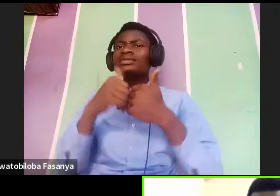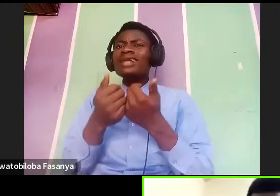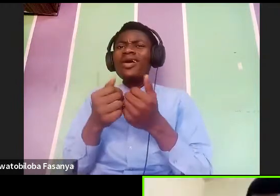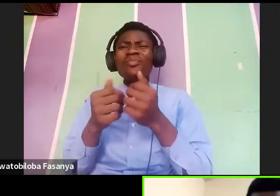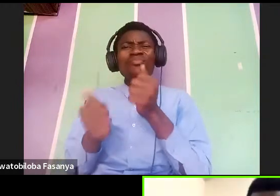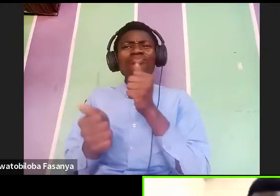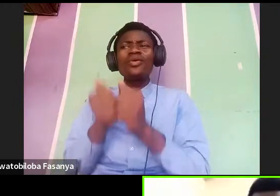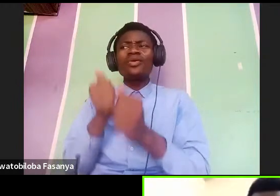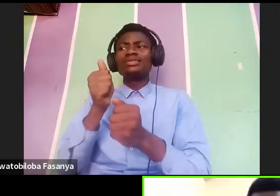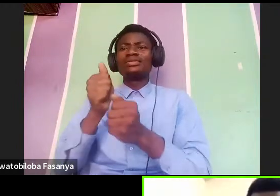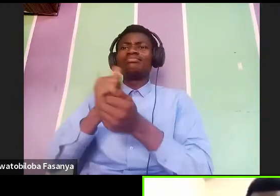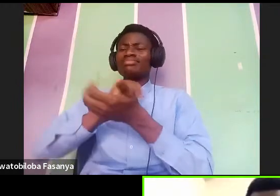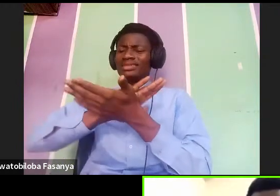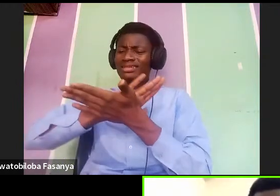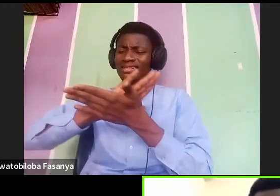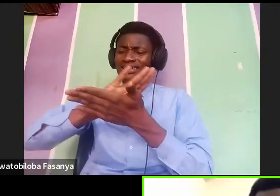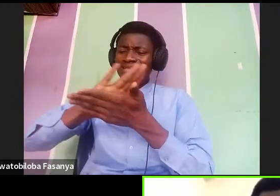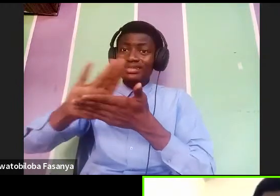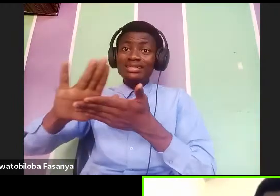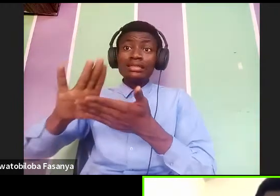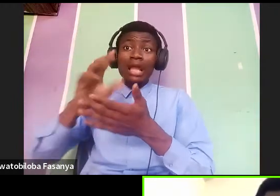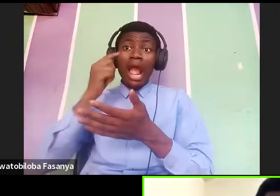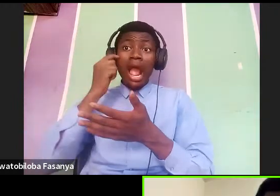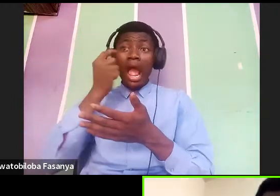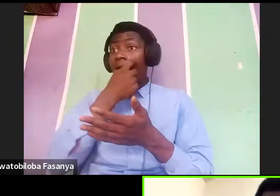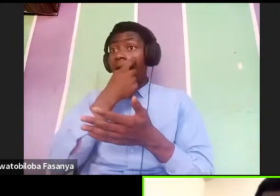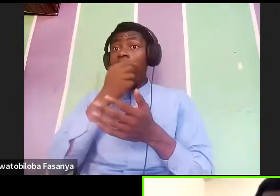with very clean water.